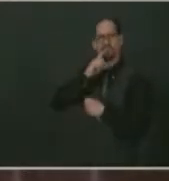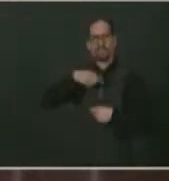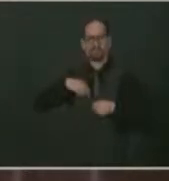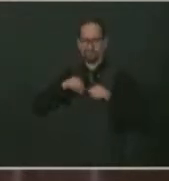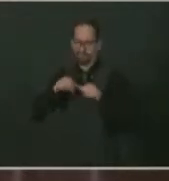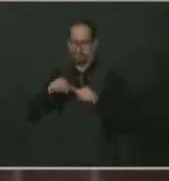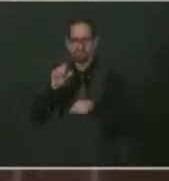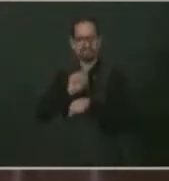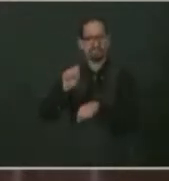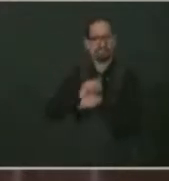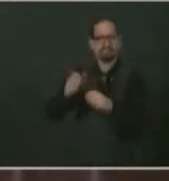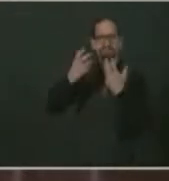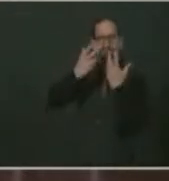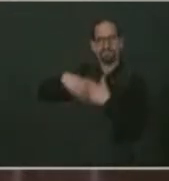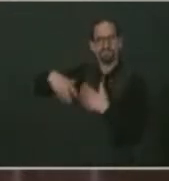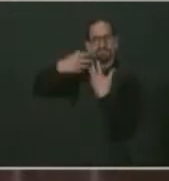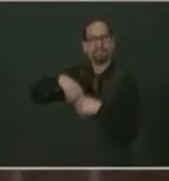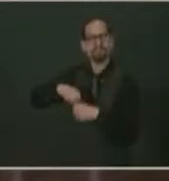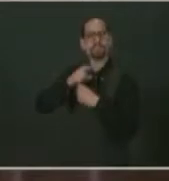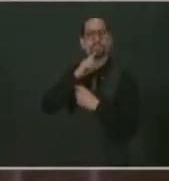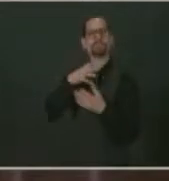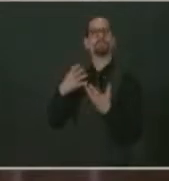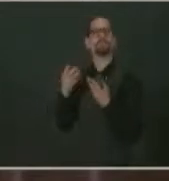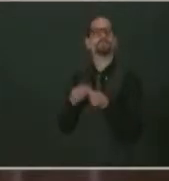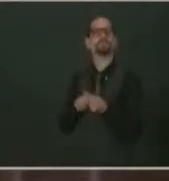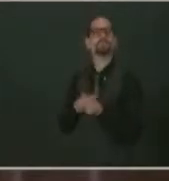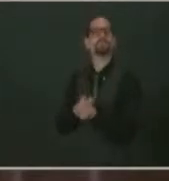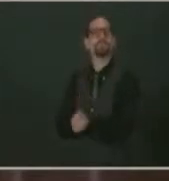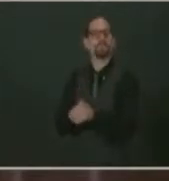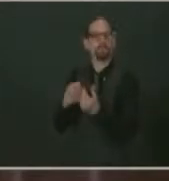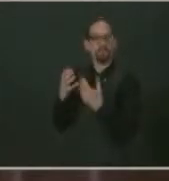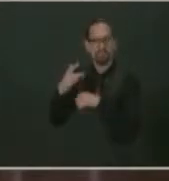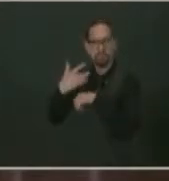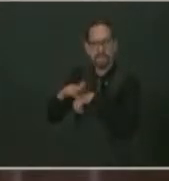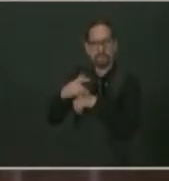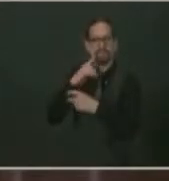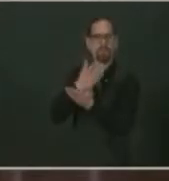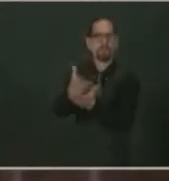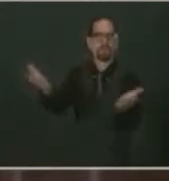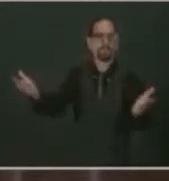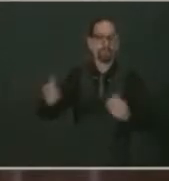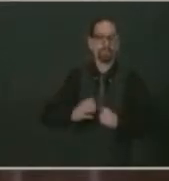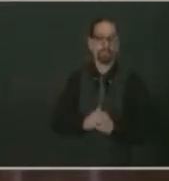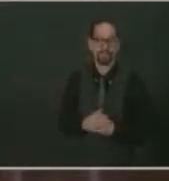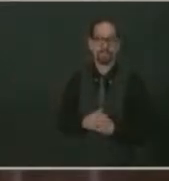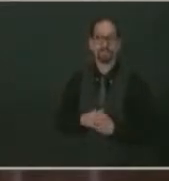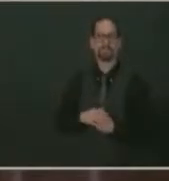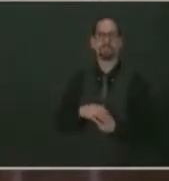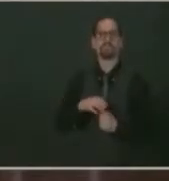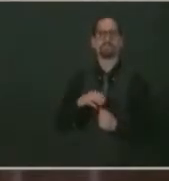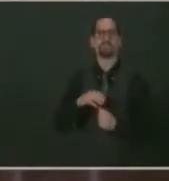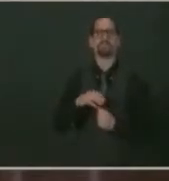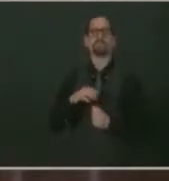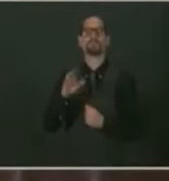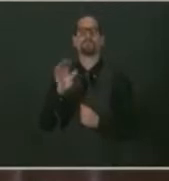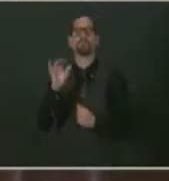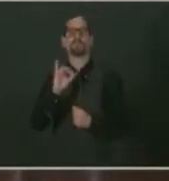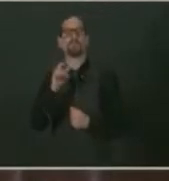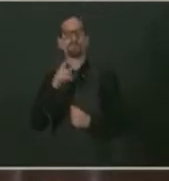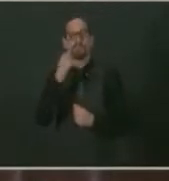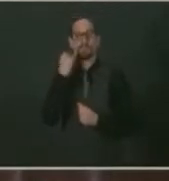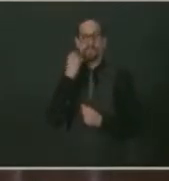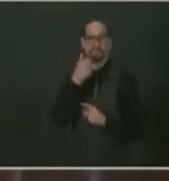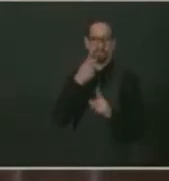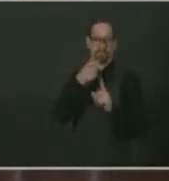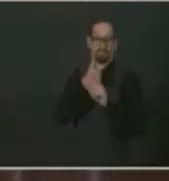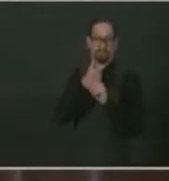have shared, we have relayed that within 1 to 2 weeks of your eligibility opening, you should be